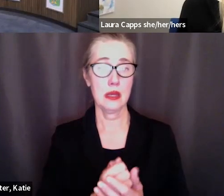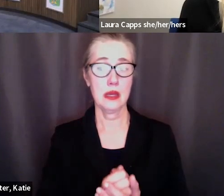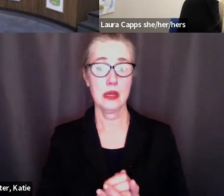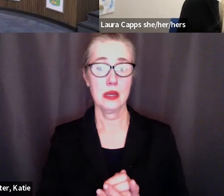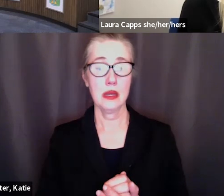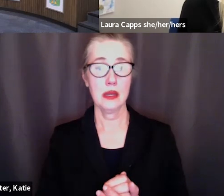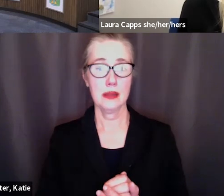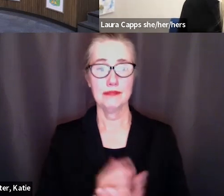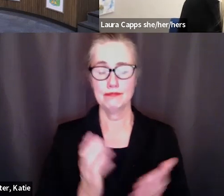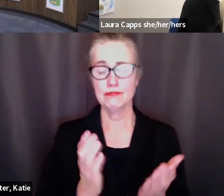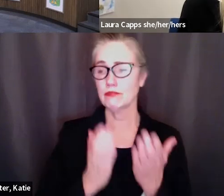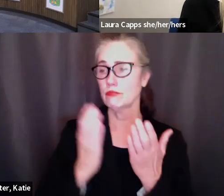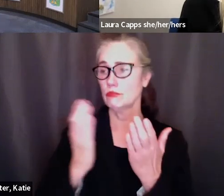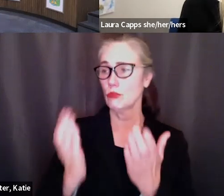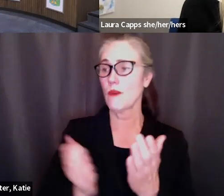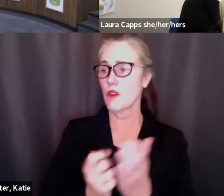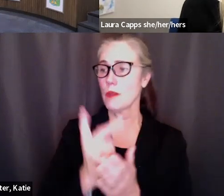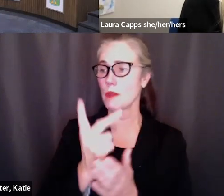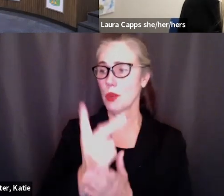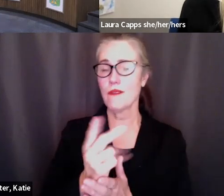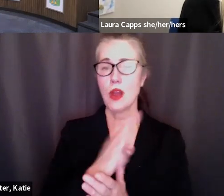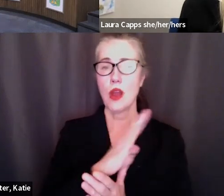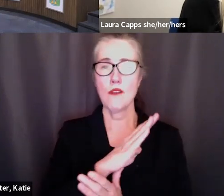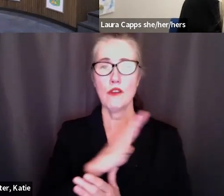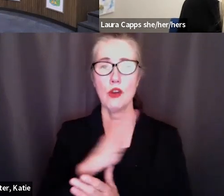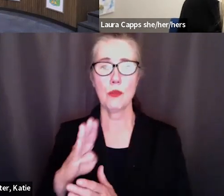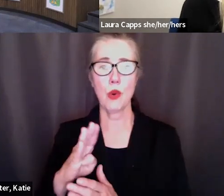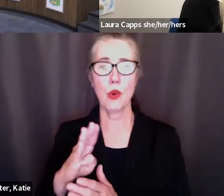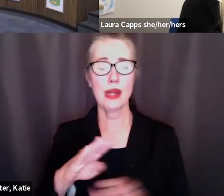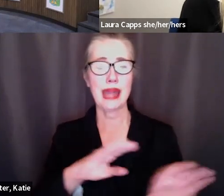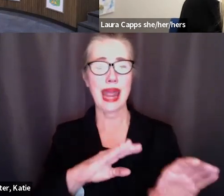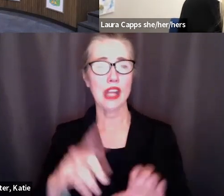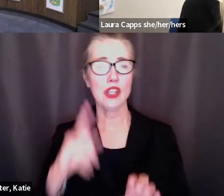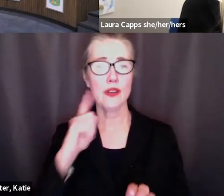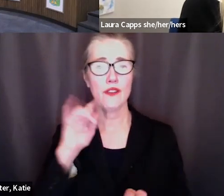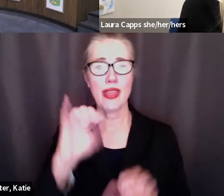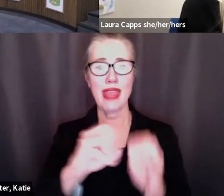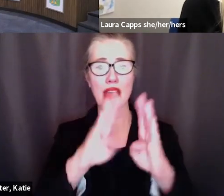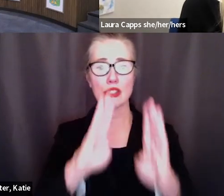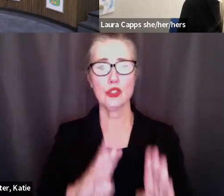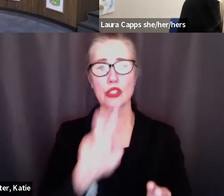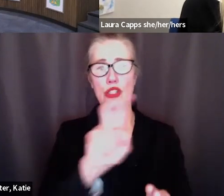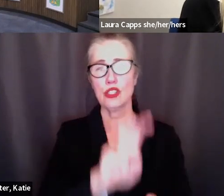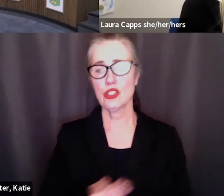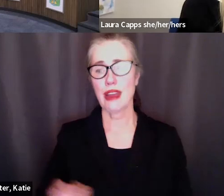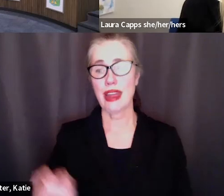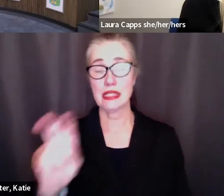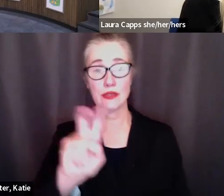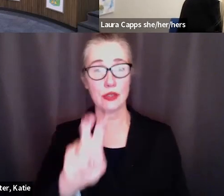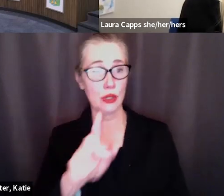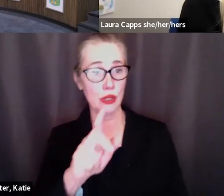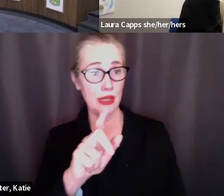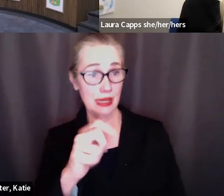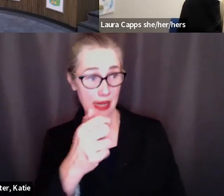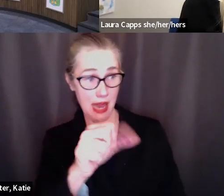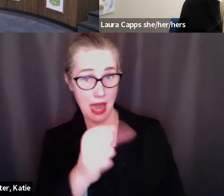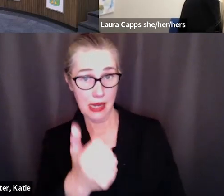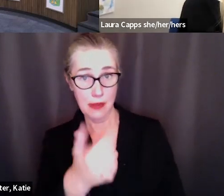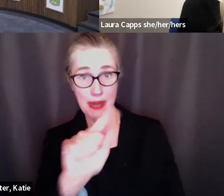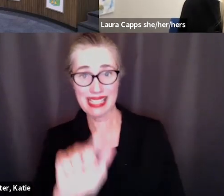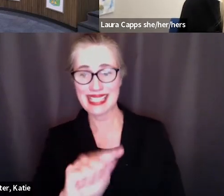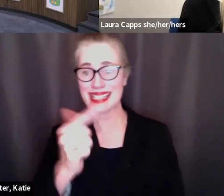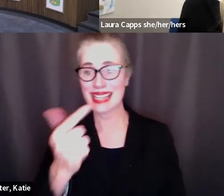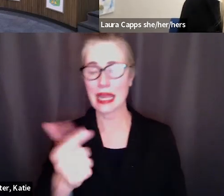remove approval of a board action on student transfer okay do i have a second high second missile rules for a